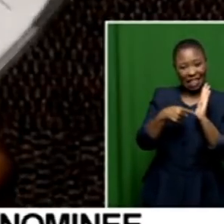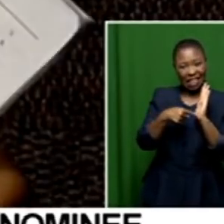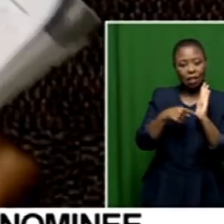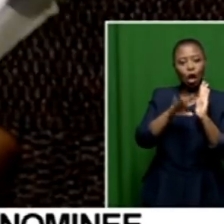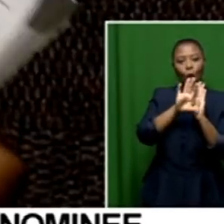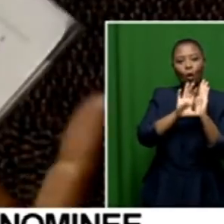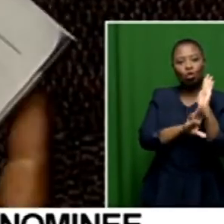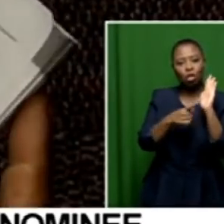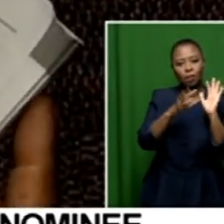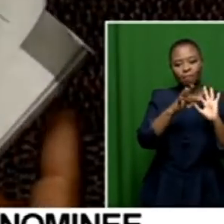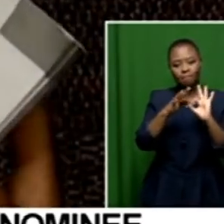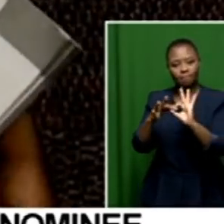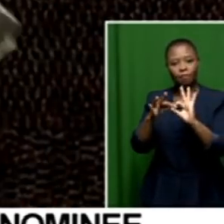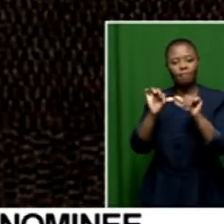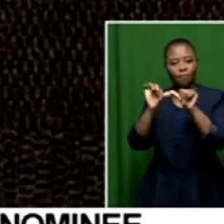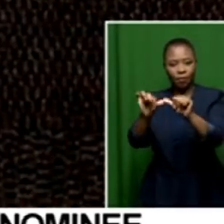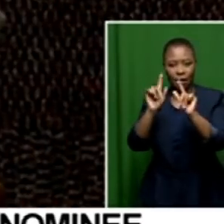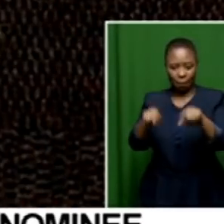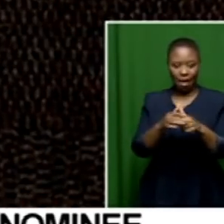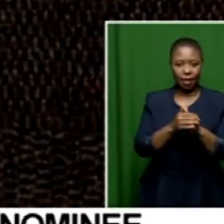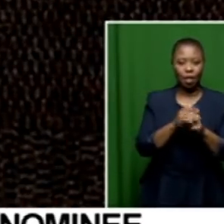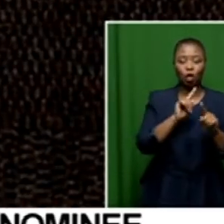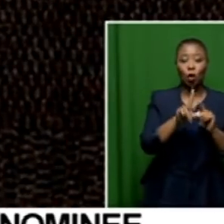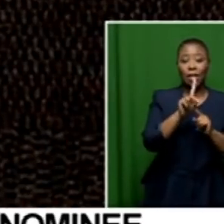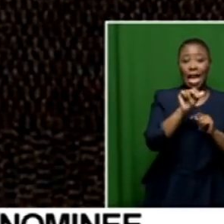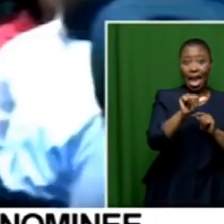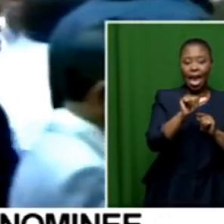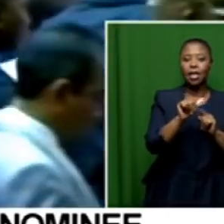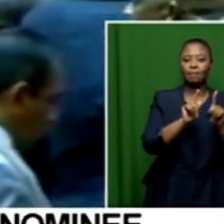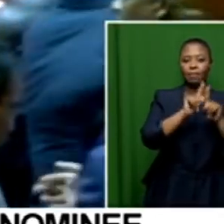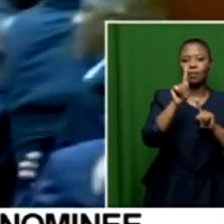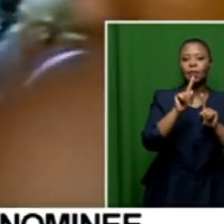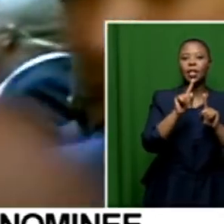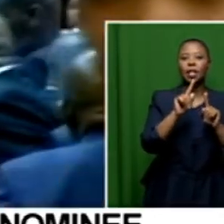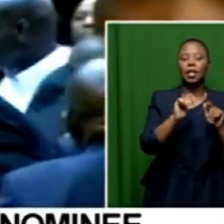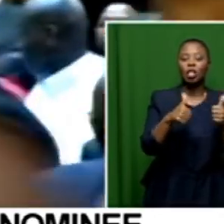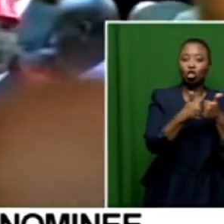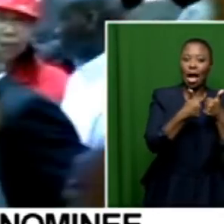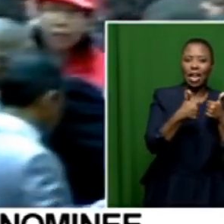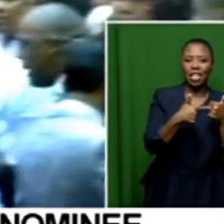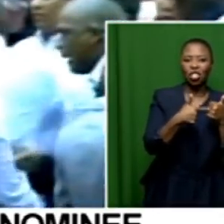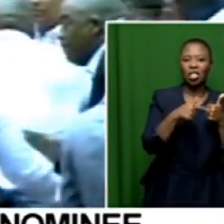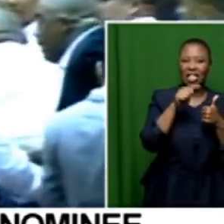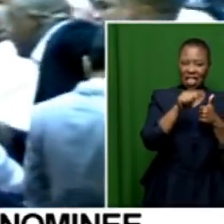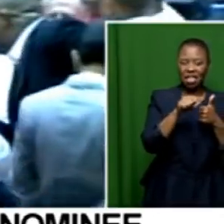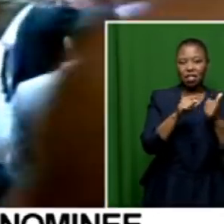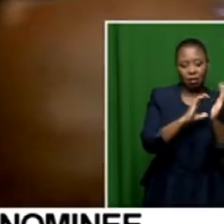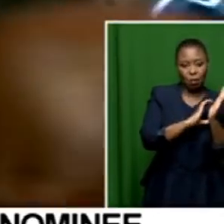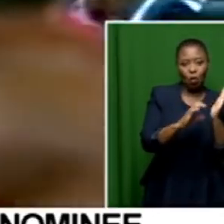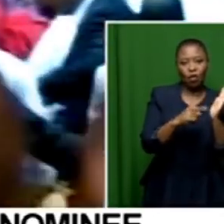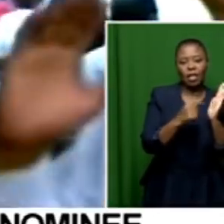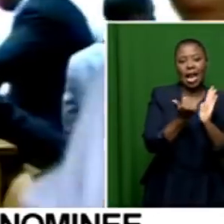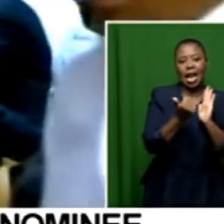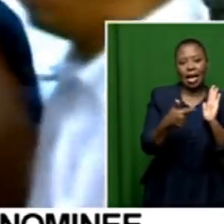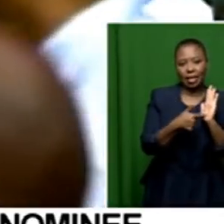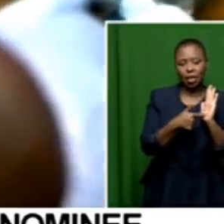the Constitution. The DA had successfully challenged the constitutionality of this provision in the Act.